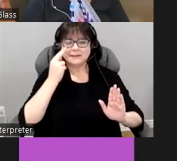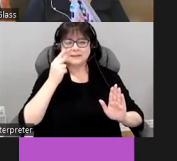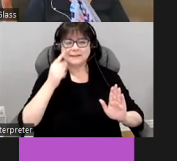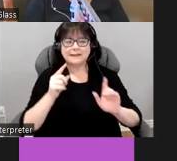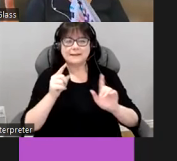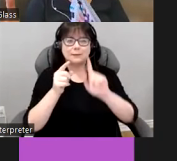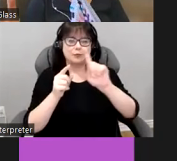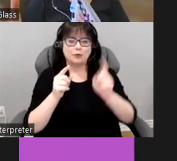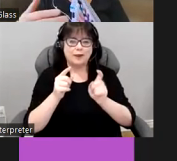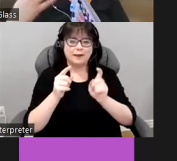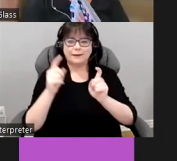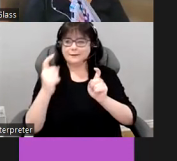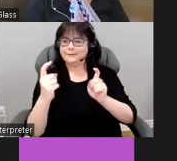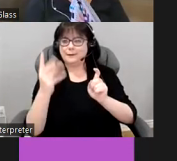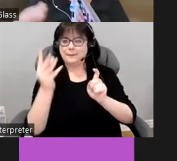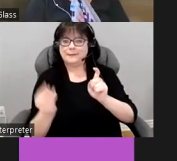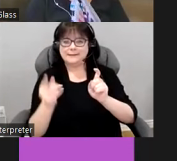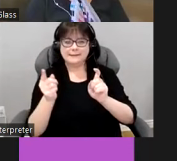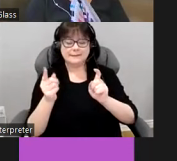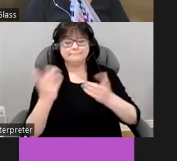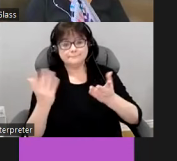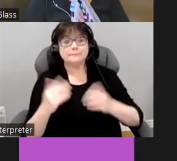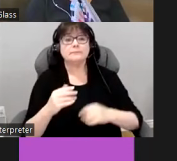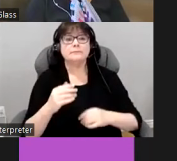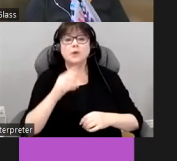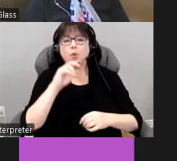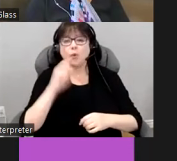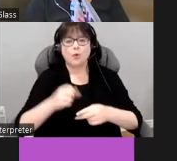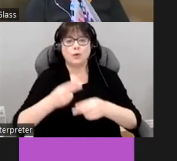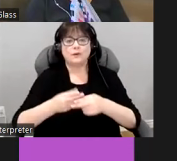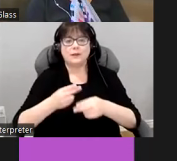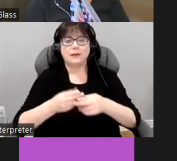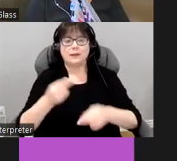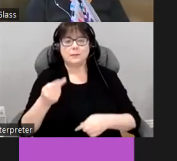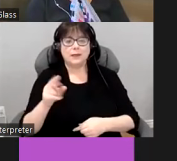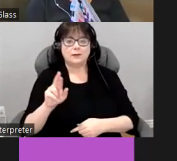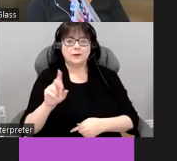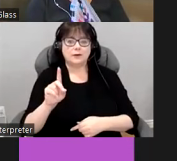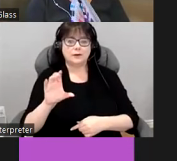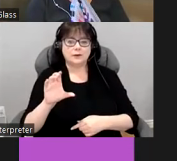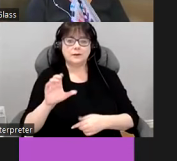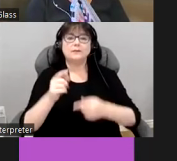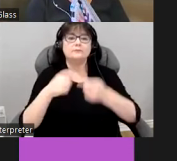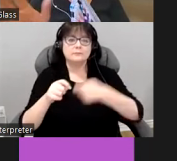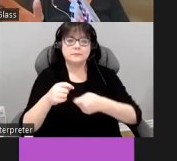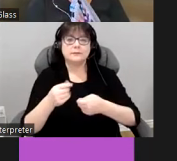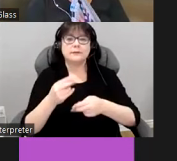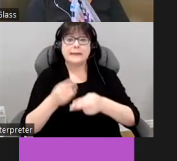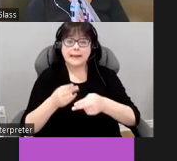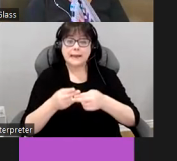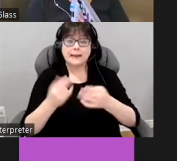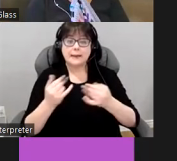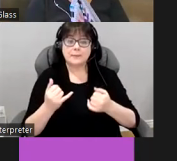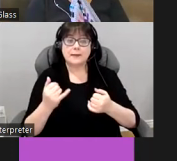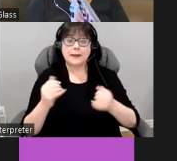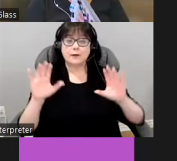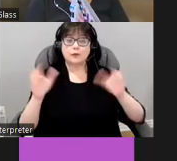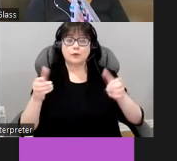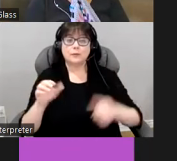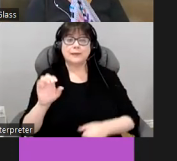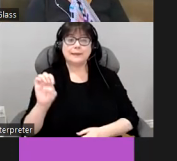HRDC doesn't exist anymore. It's been renamed to ESDC. I'll spell